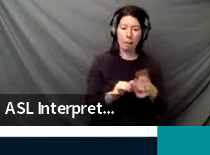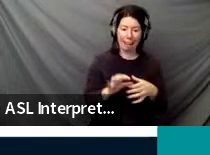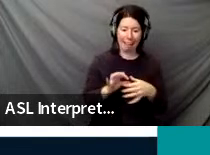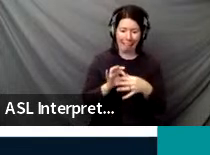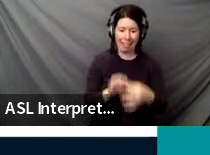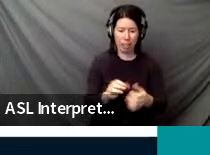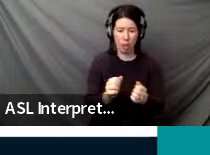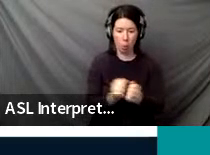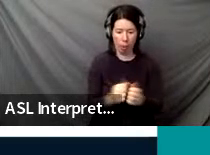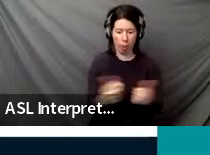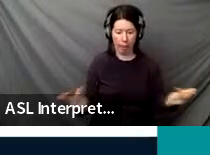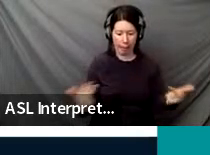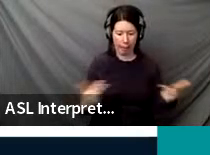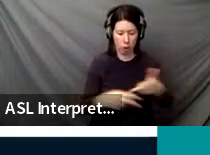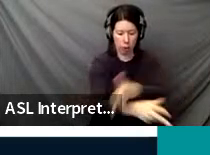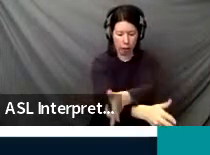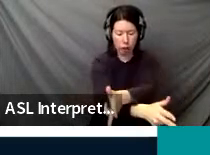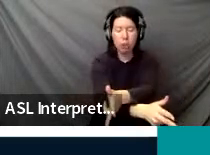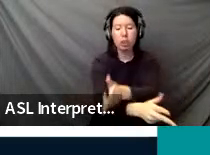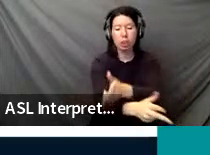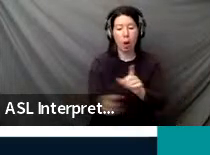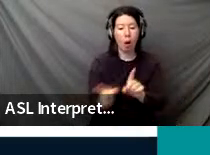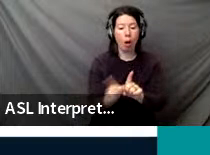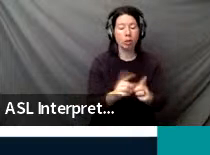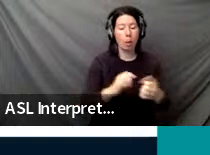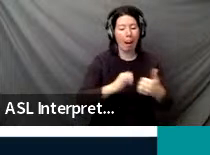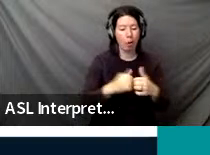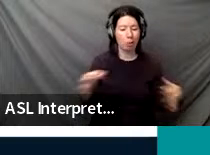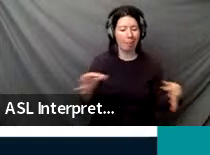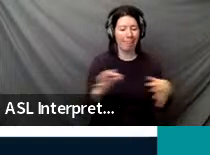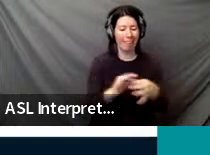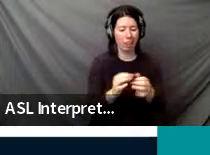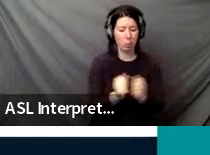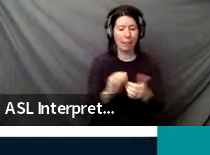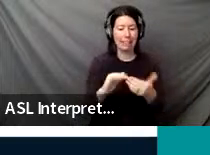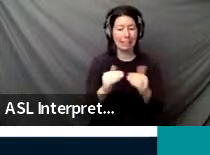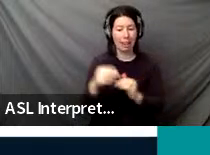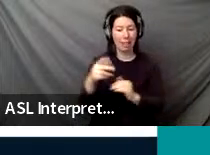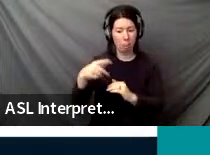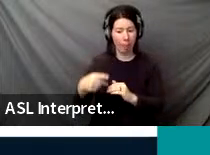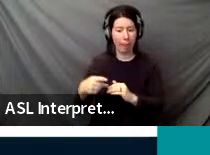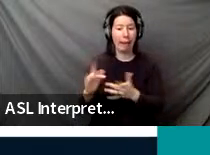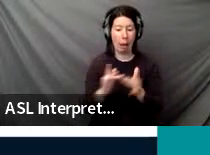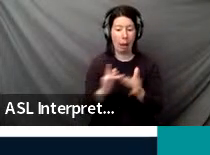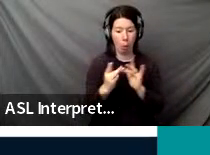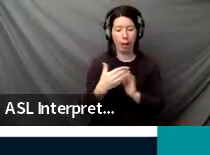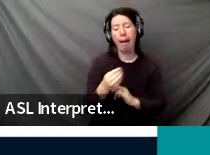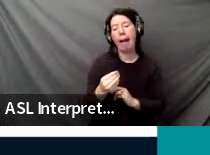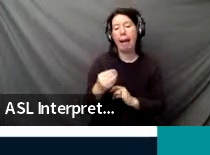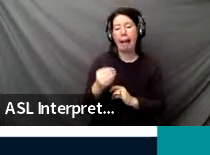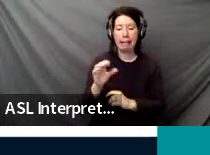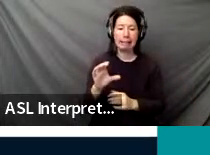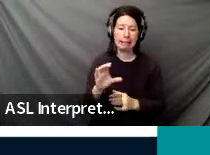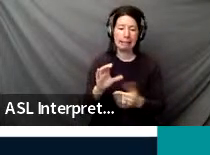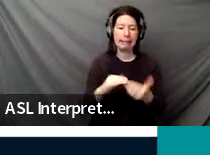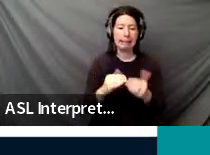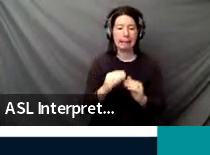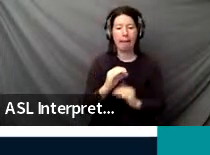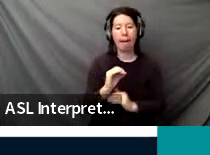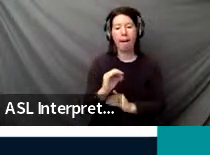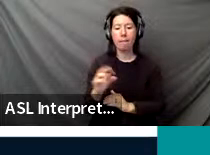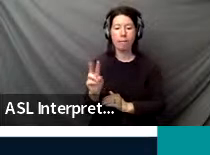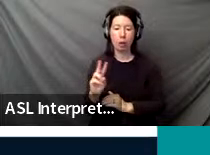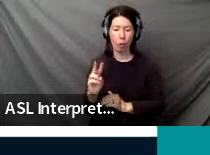interchanges and making sure that we can connect to the City of Portland network and the City of Vancouver network, as well as some